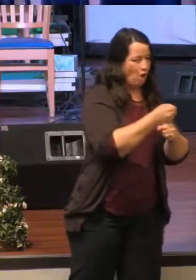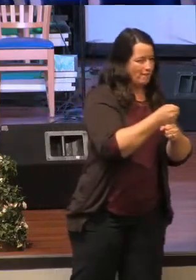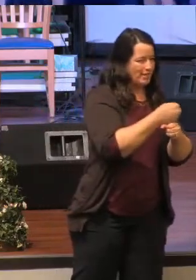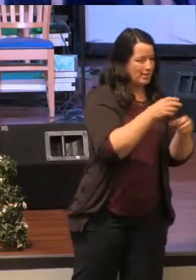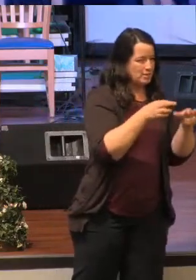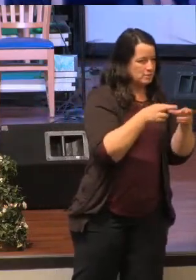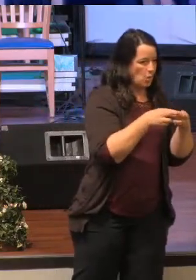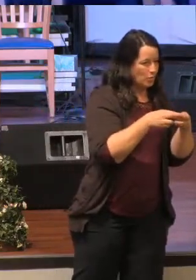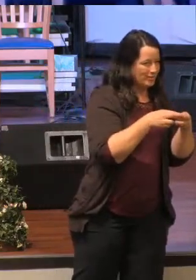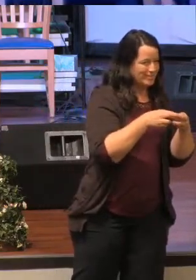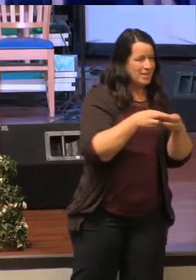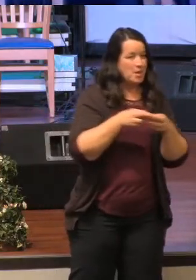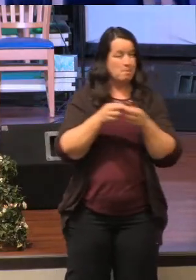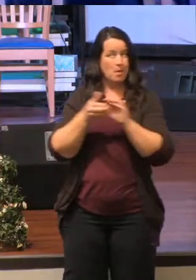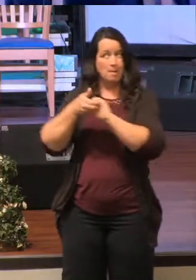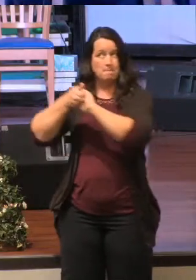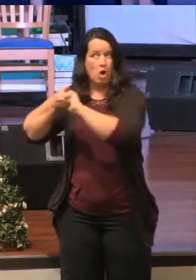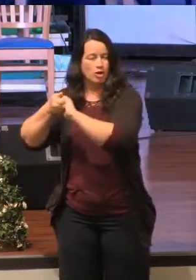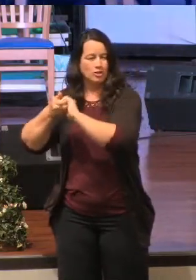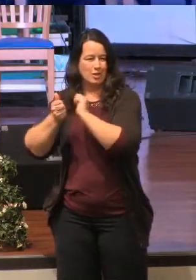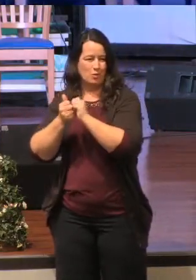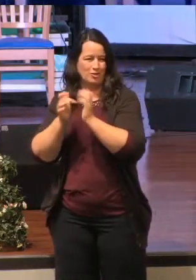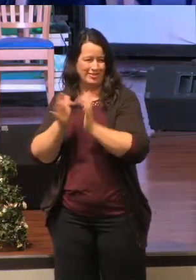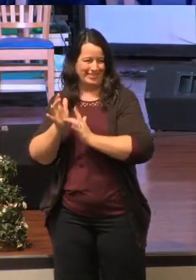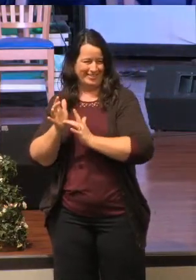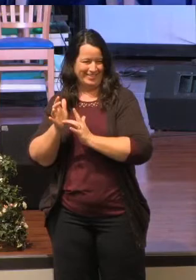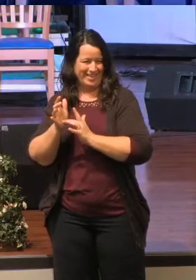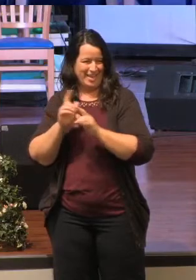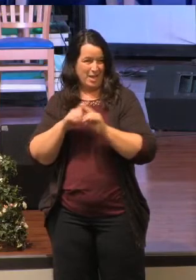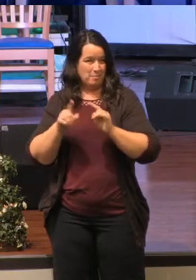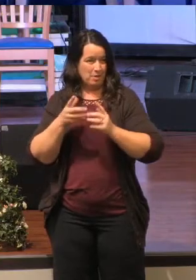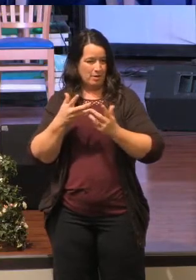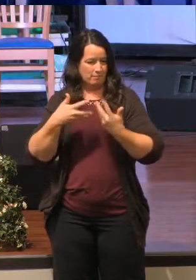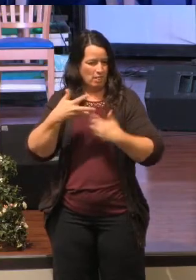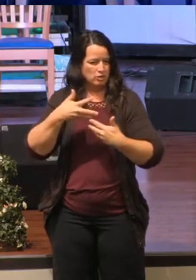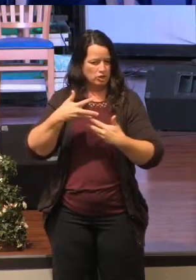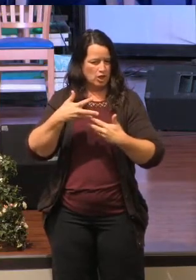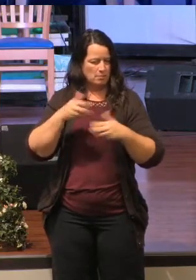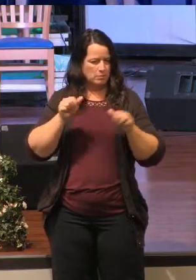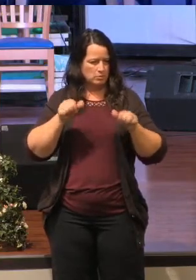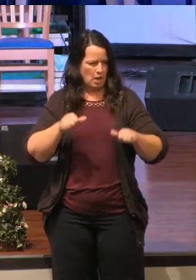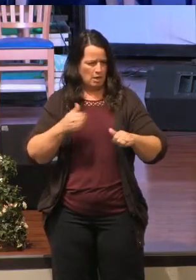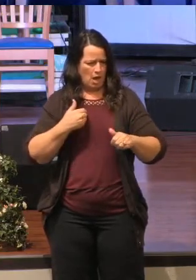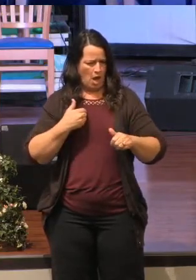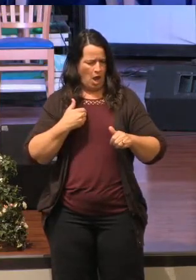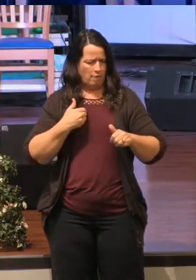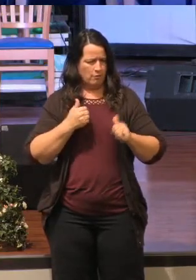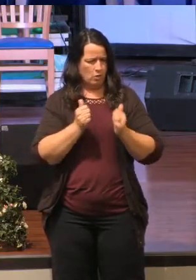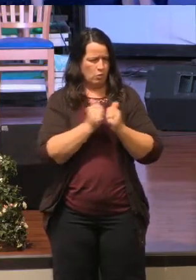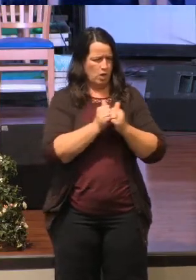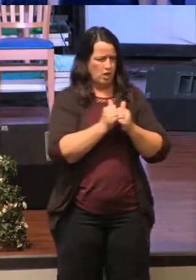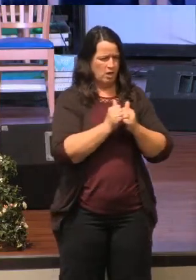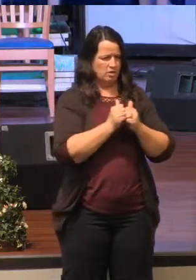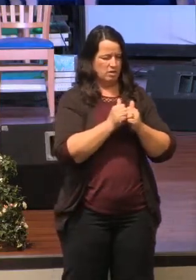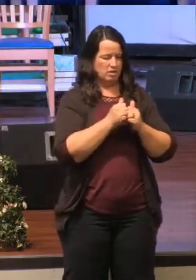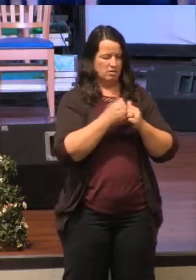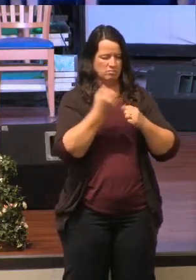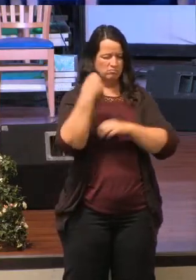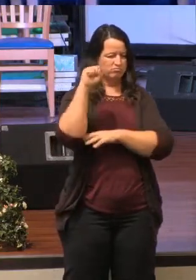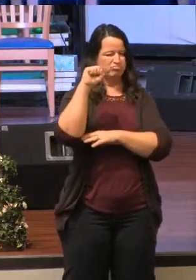the gospel. What fellowship has righteousness with lawlessness? What communion hath light with darkness? And